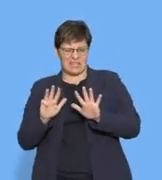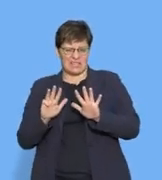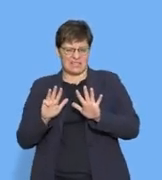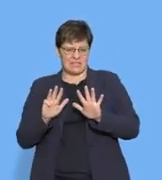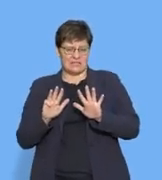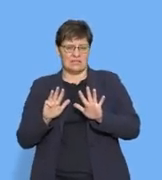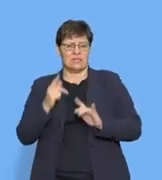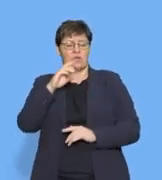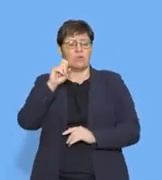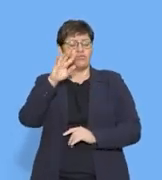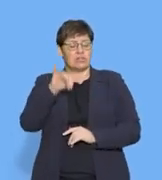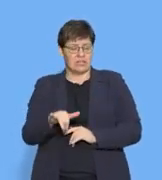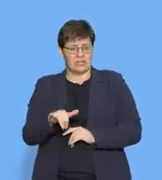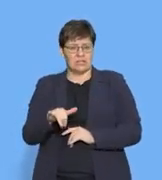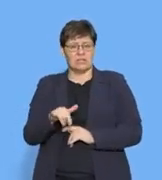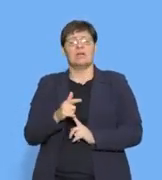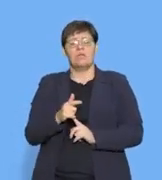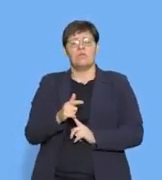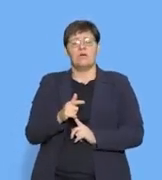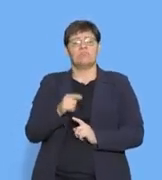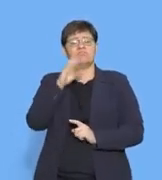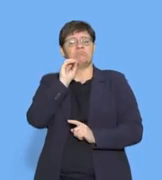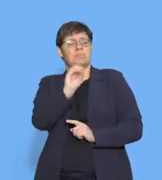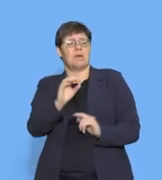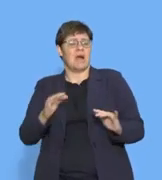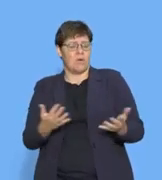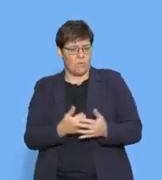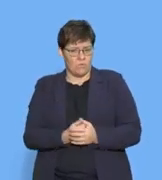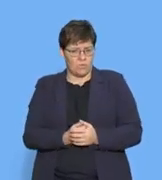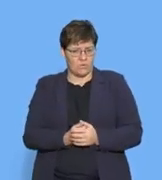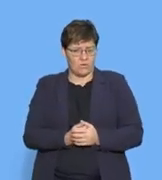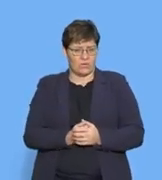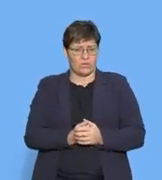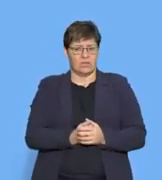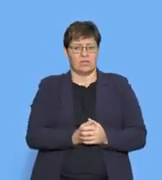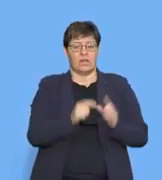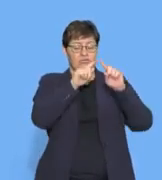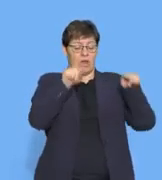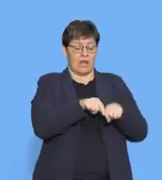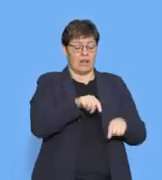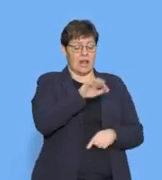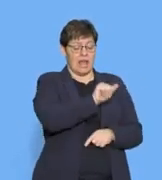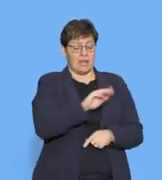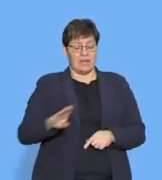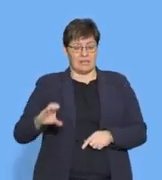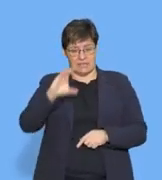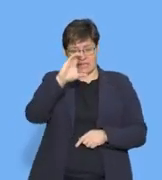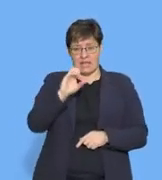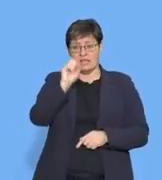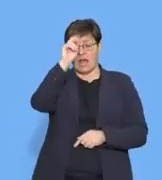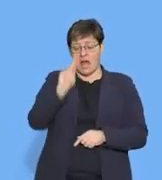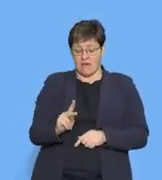9 geometry, how do we find the area of triangle ABC? Okay, so